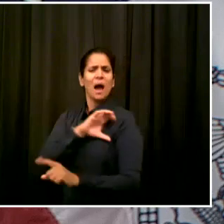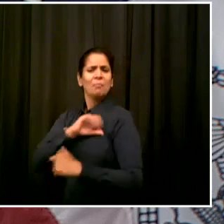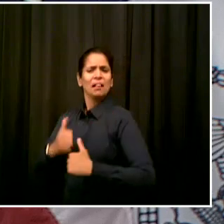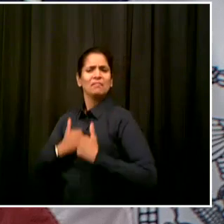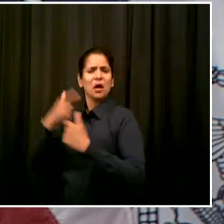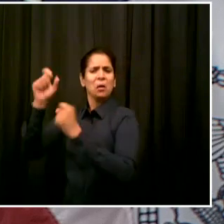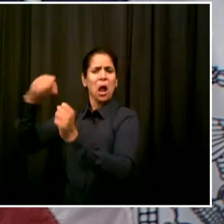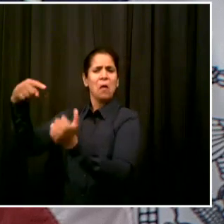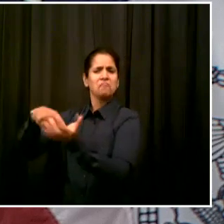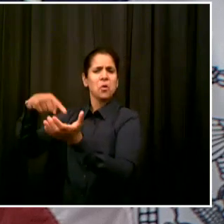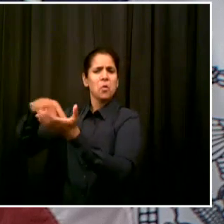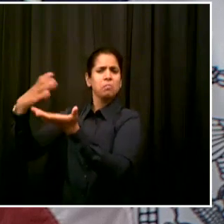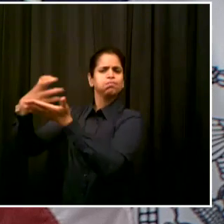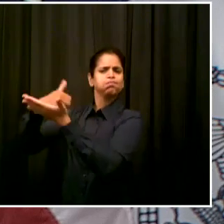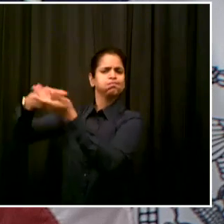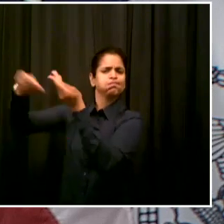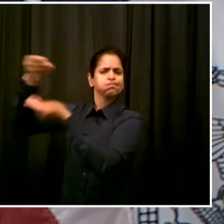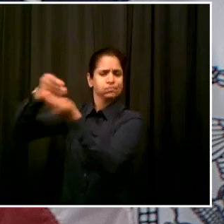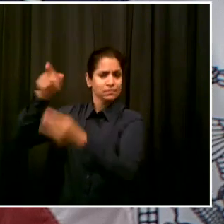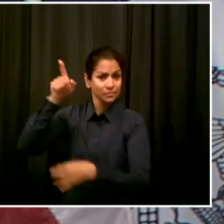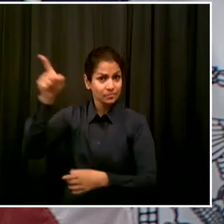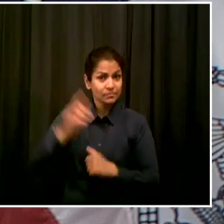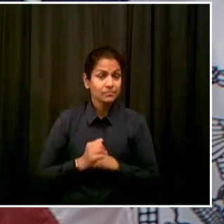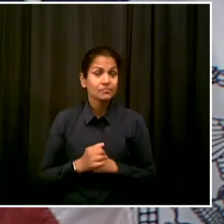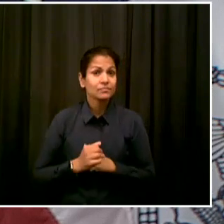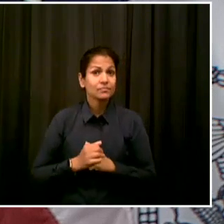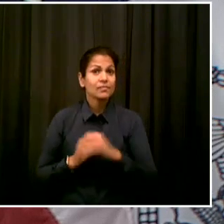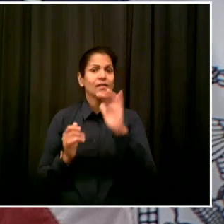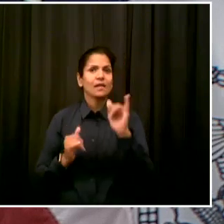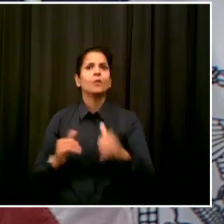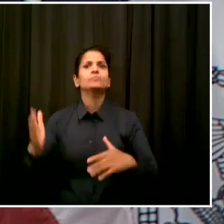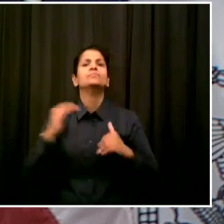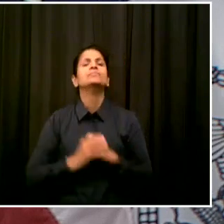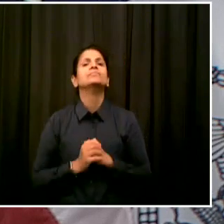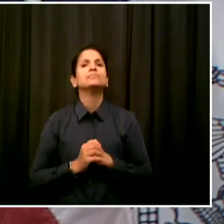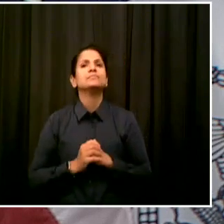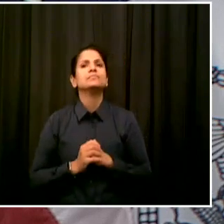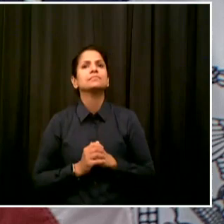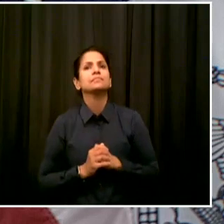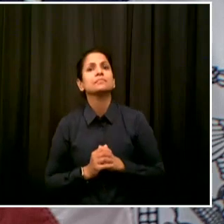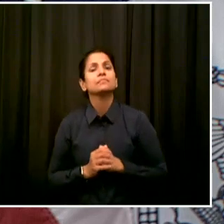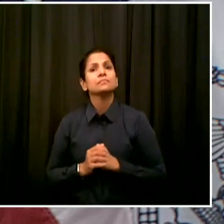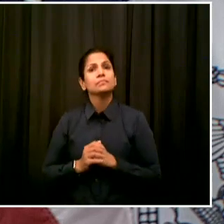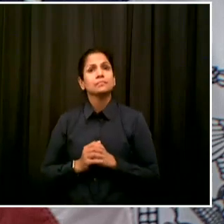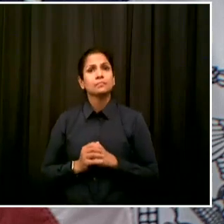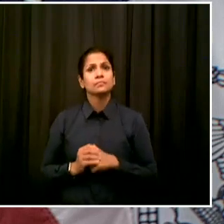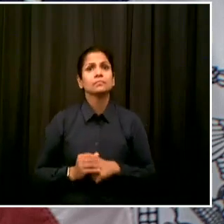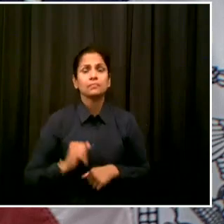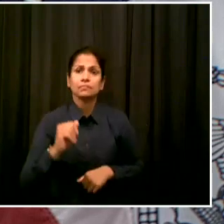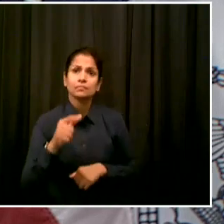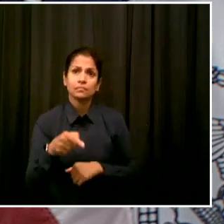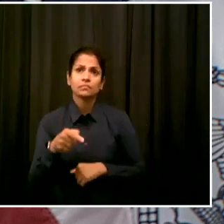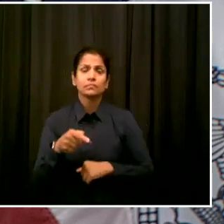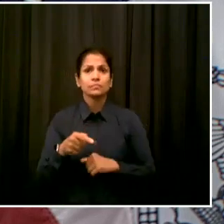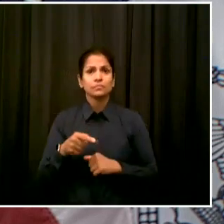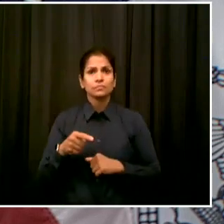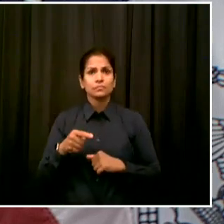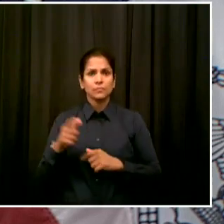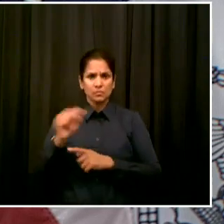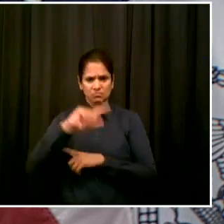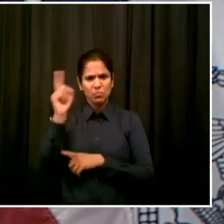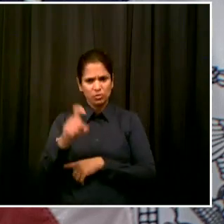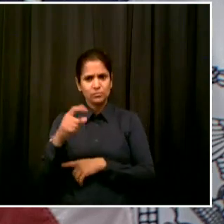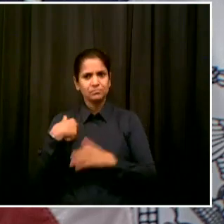the NYPD and also to appoint its commissioner, in effect, taking the authority away from the mayor's office. Your